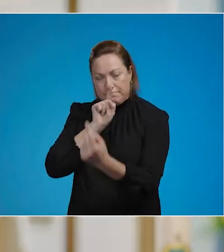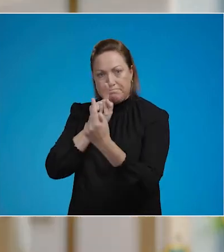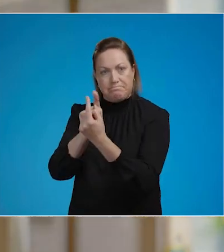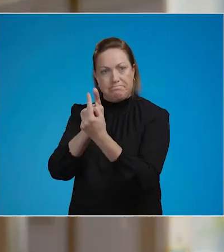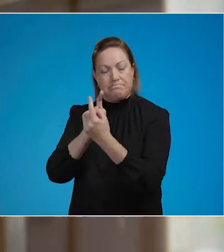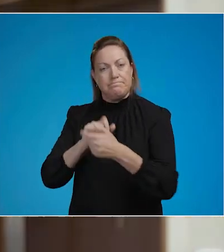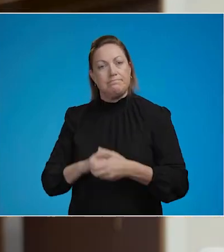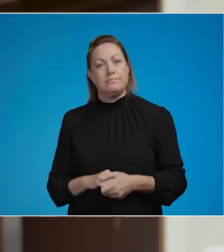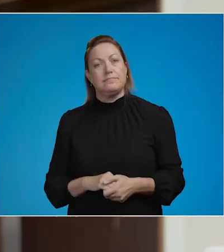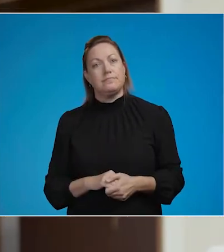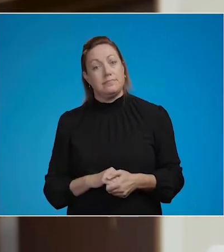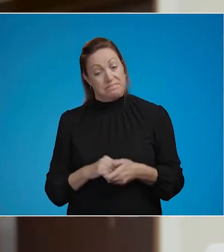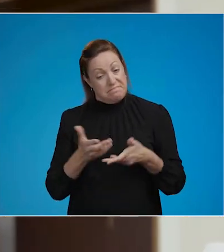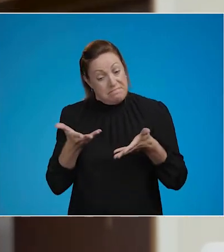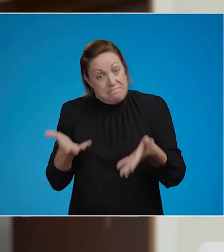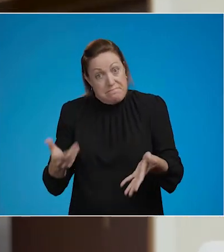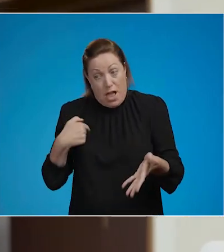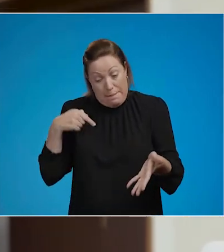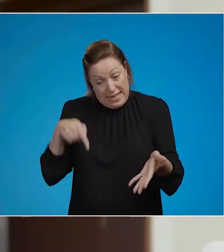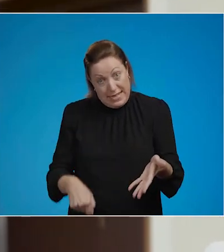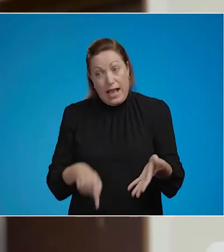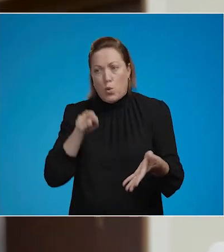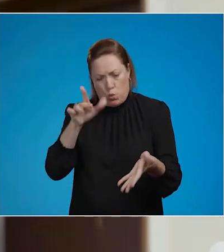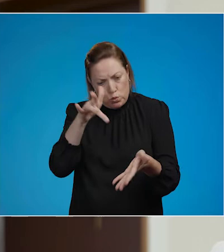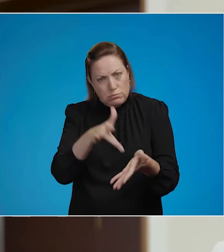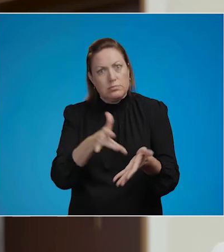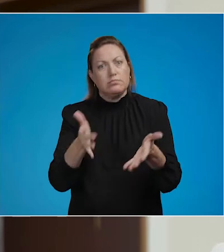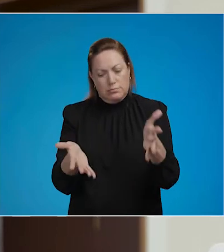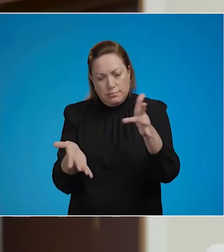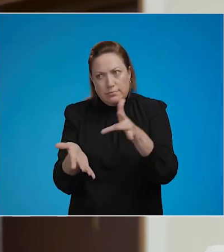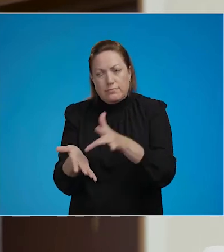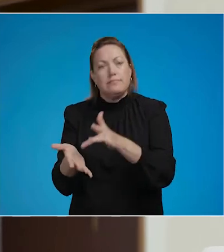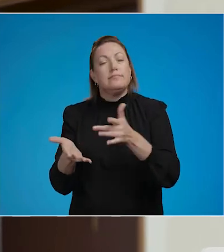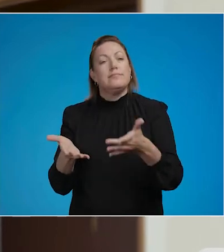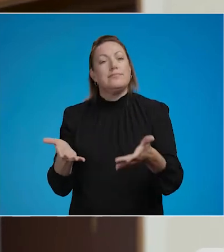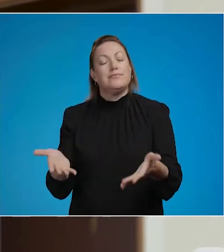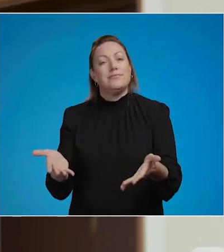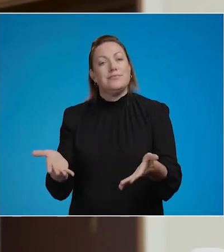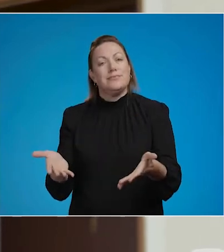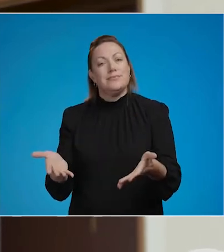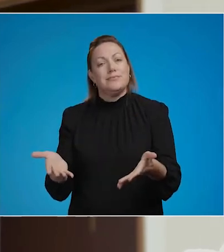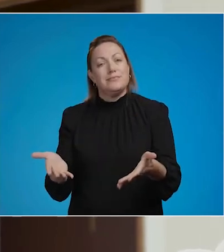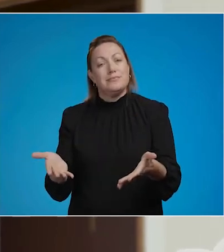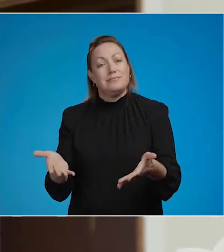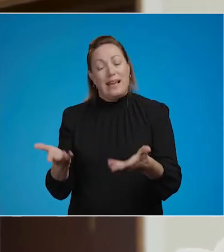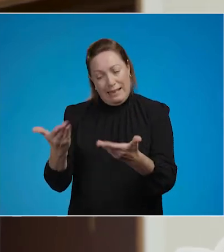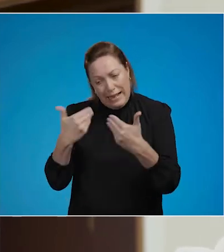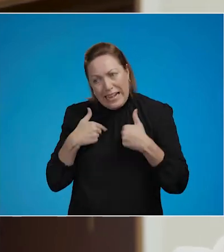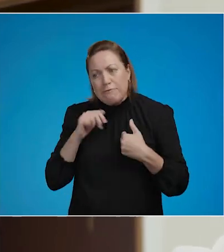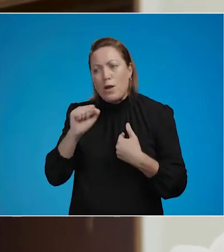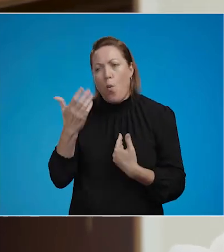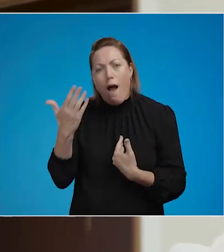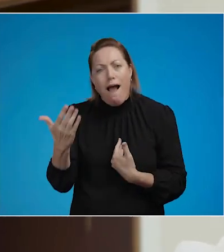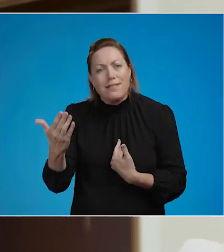and says, Thomas, here, put your finger into the nails, or the holes that the nails have